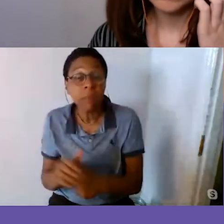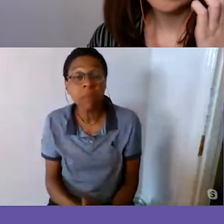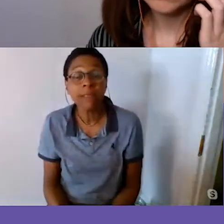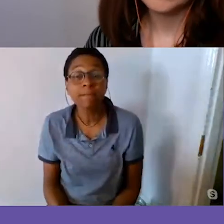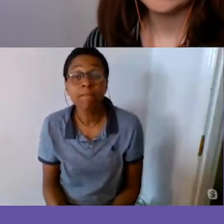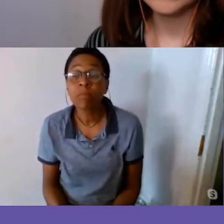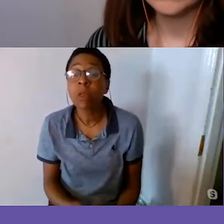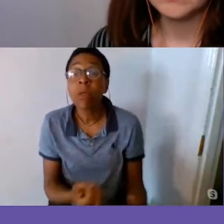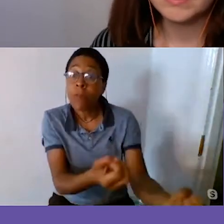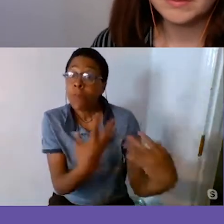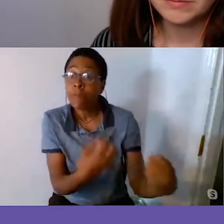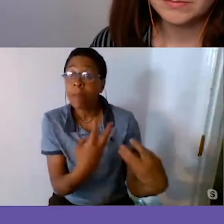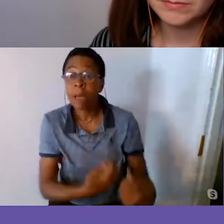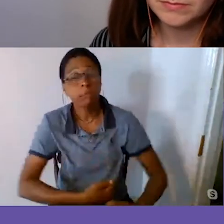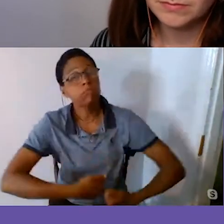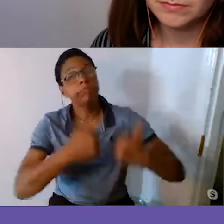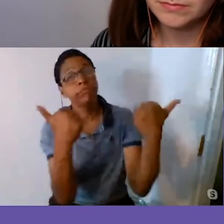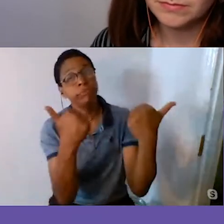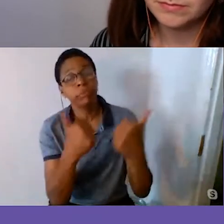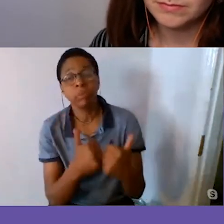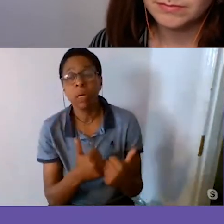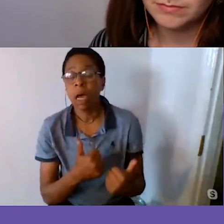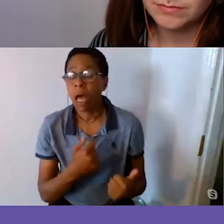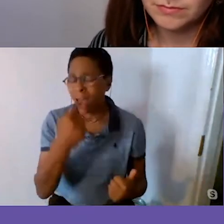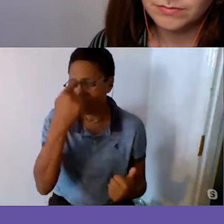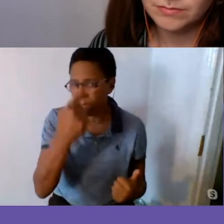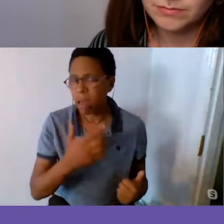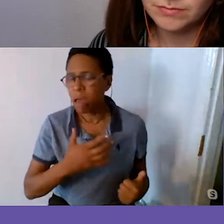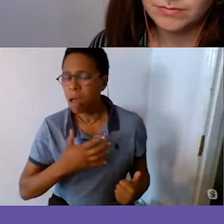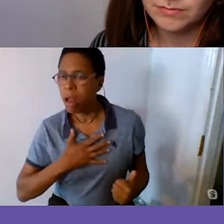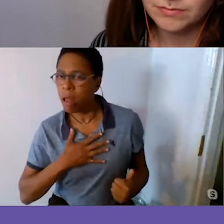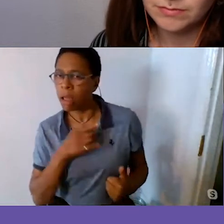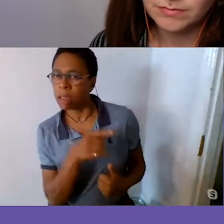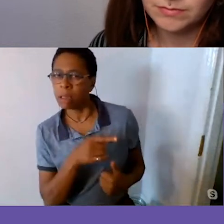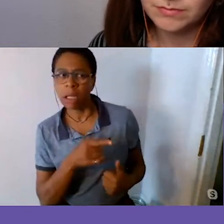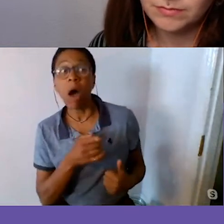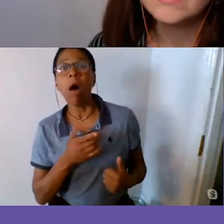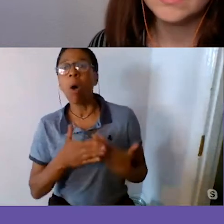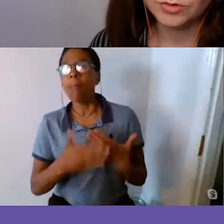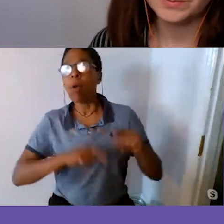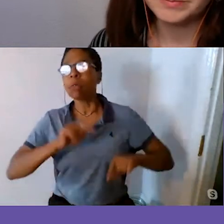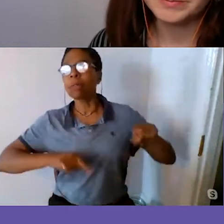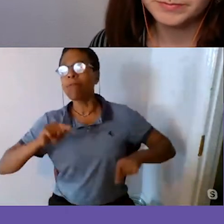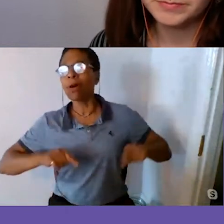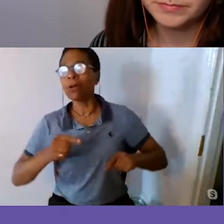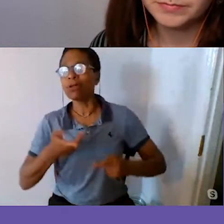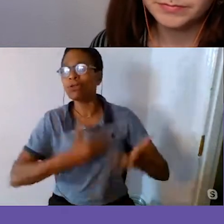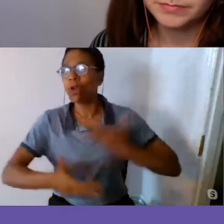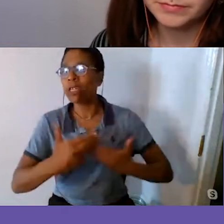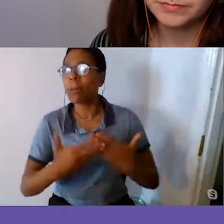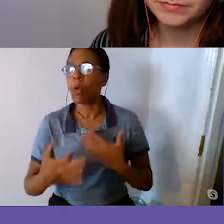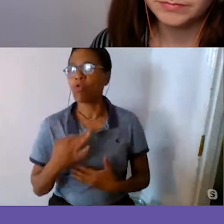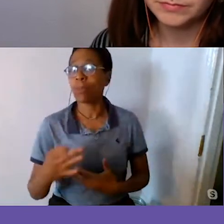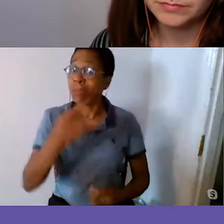feedback's that's been really good. I think liking the fact that they're the kind of more diverse stories, they're more representative of us. And again, I think that reflects on the fact